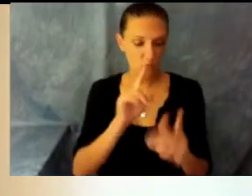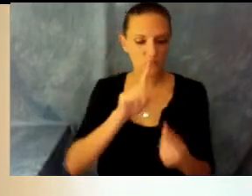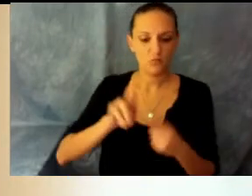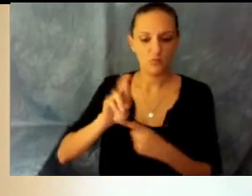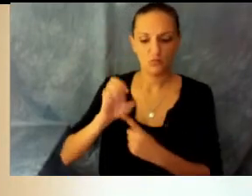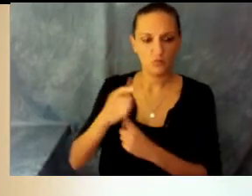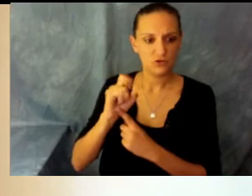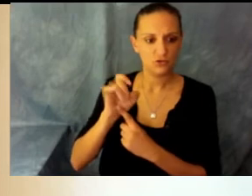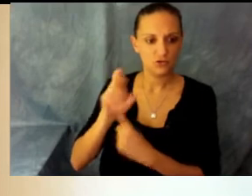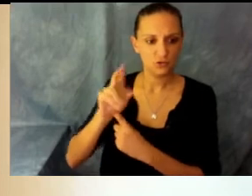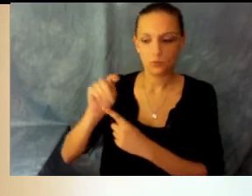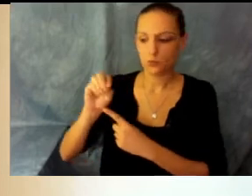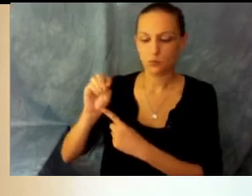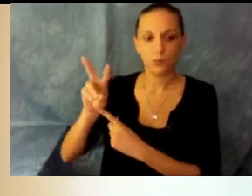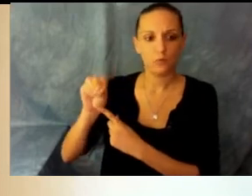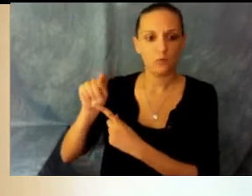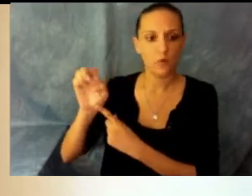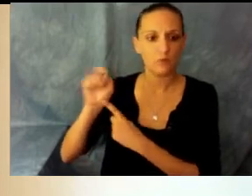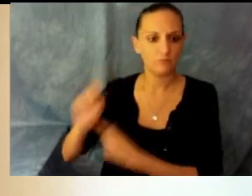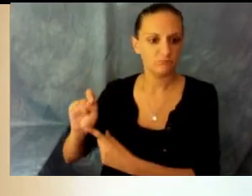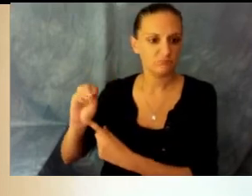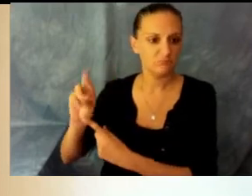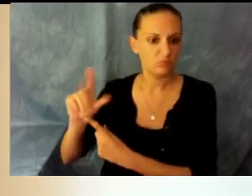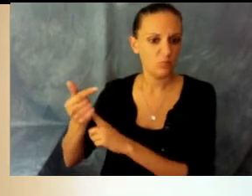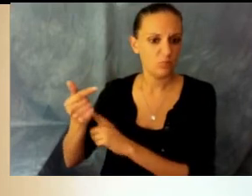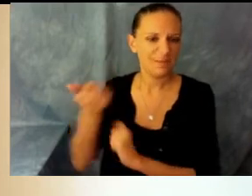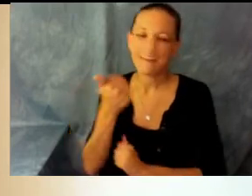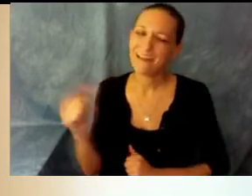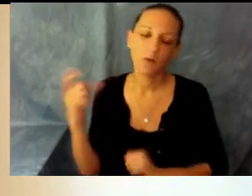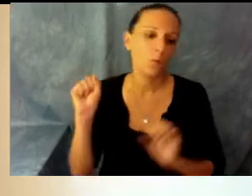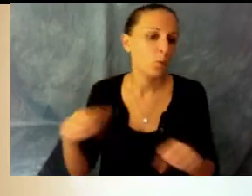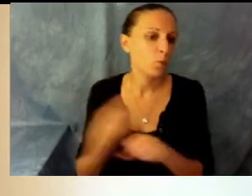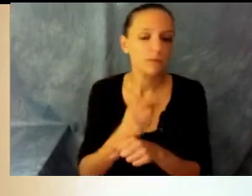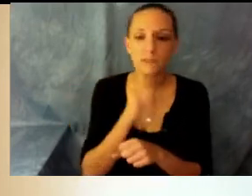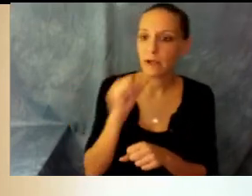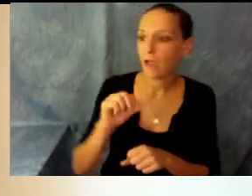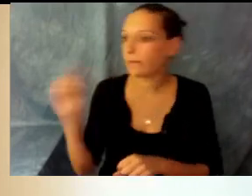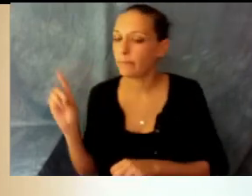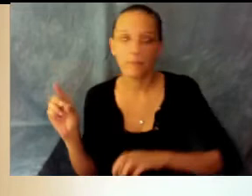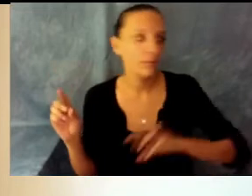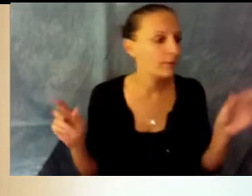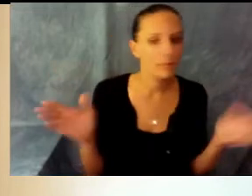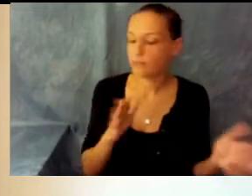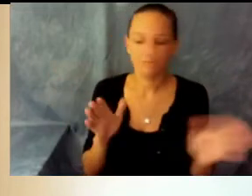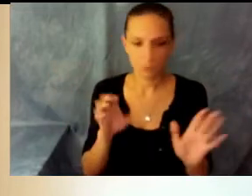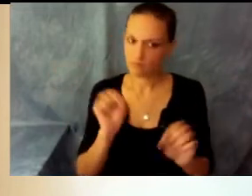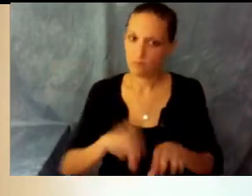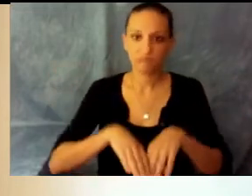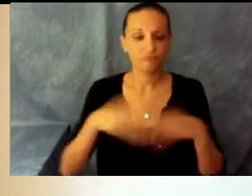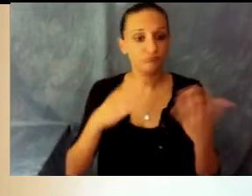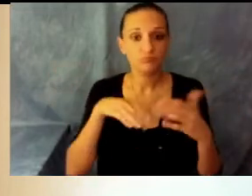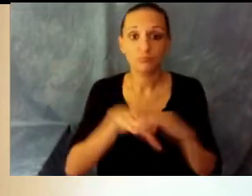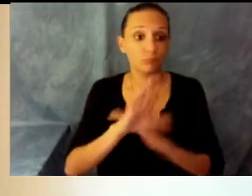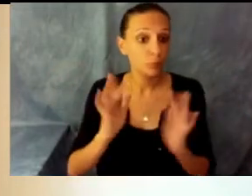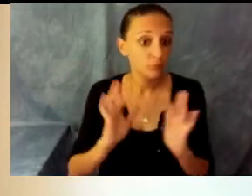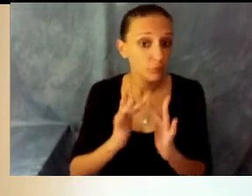registertovote.org. Anybody can use it. It's not partisan. So if you have a web browser, you can open it. If you have a web browser on your phone, you can